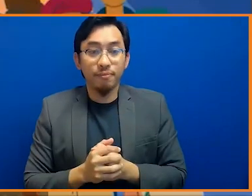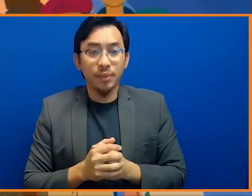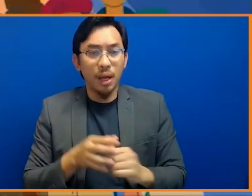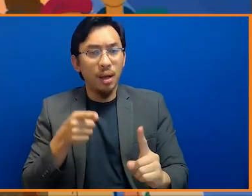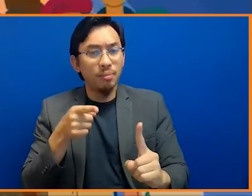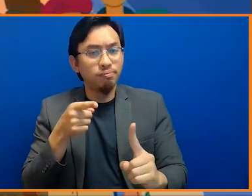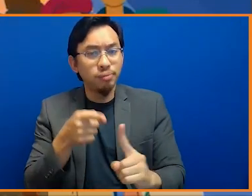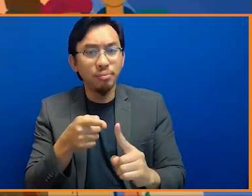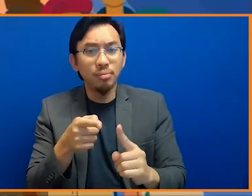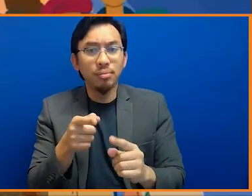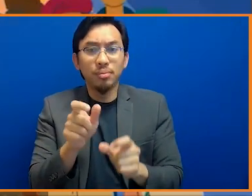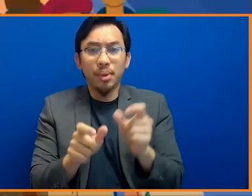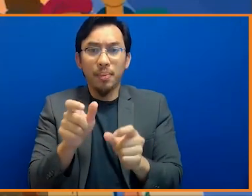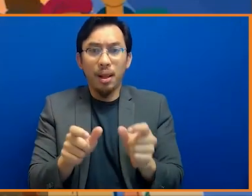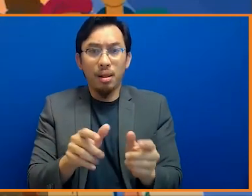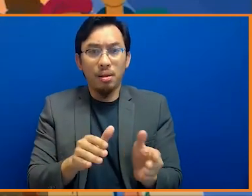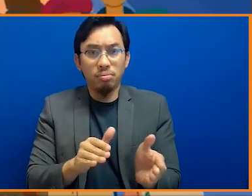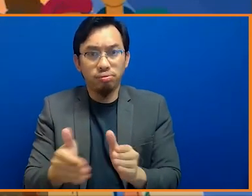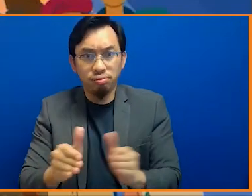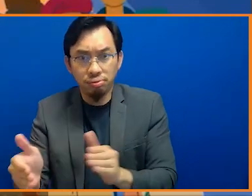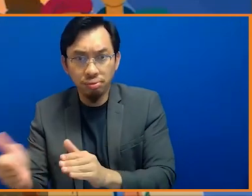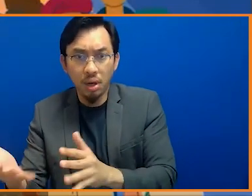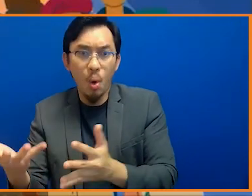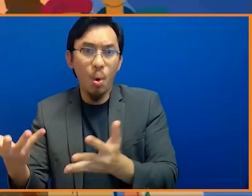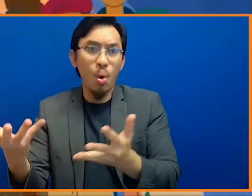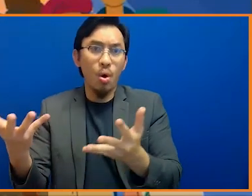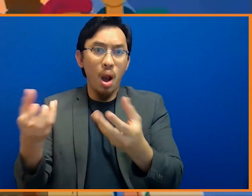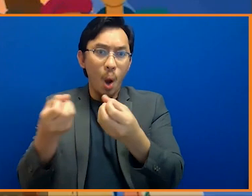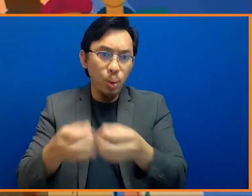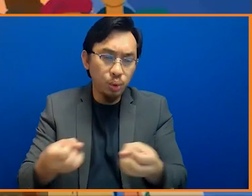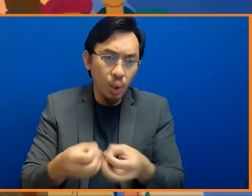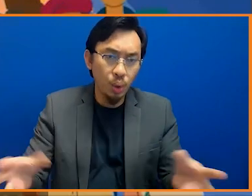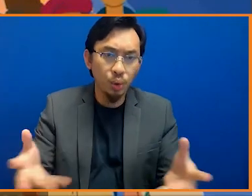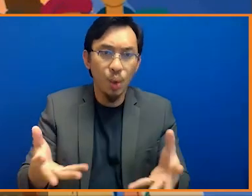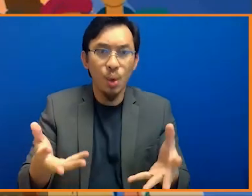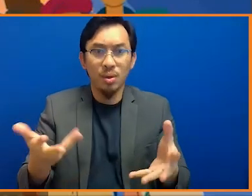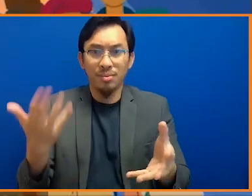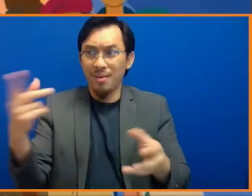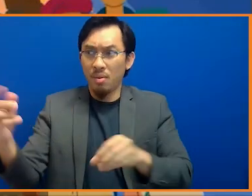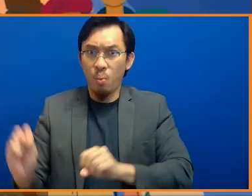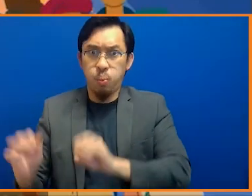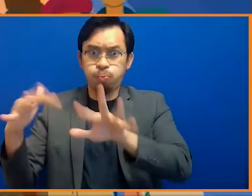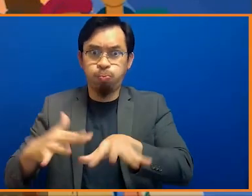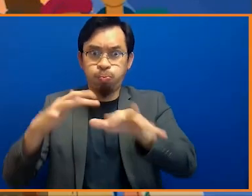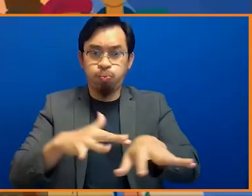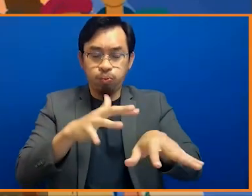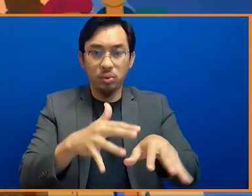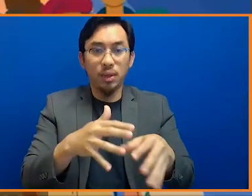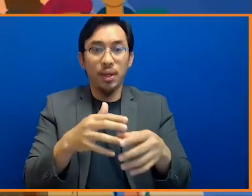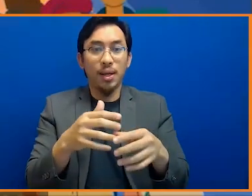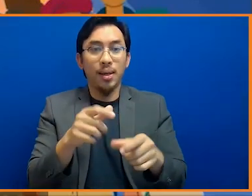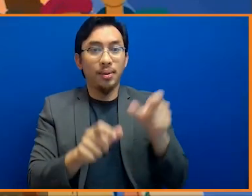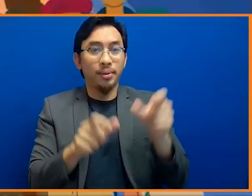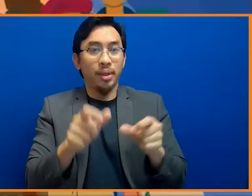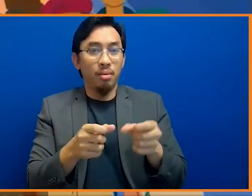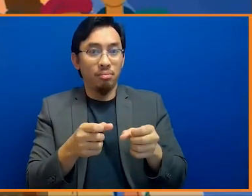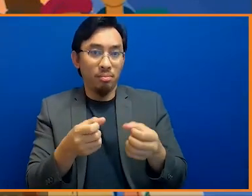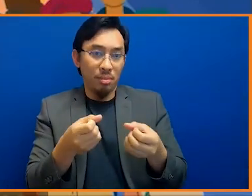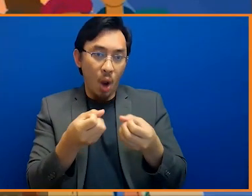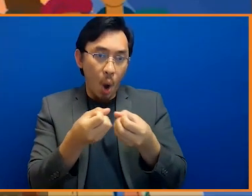human casualty or losses due to impacts of tsunamis.